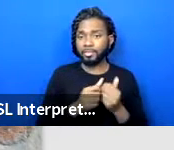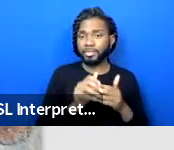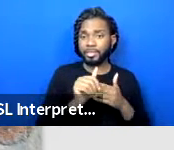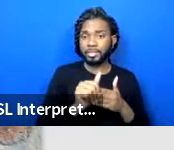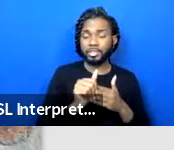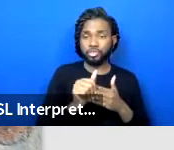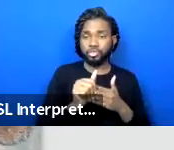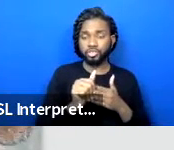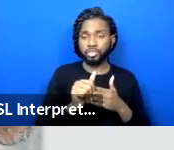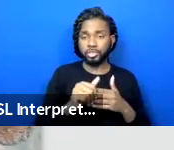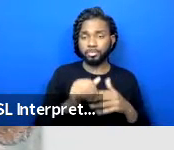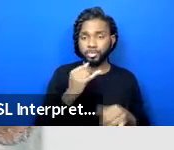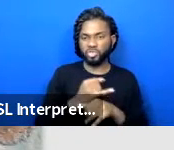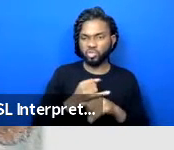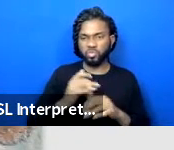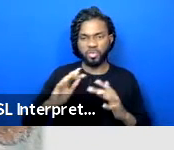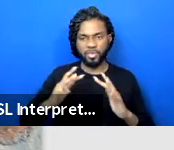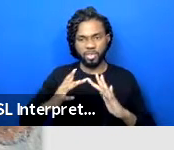virtually.